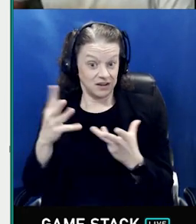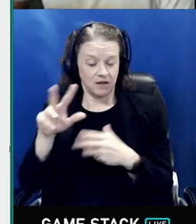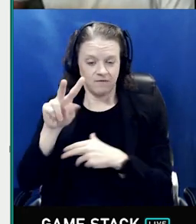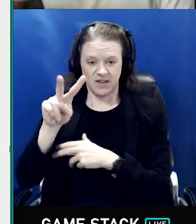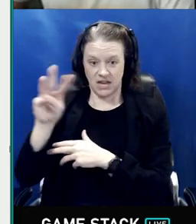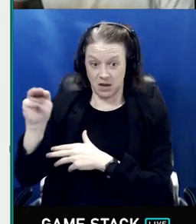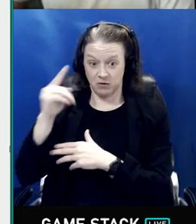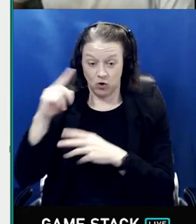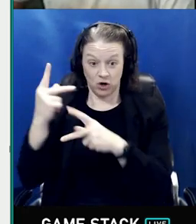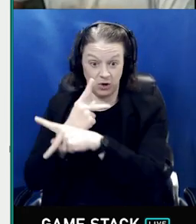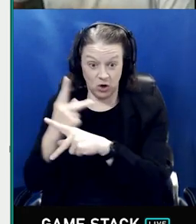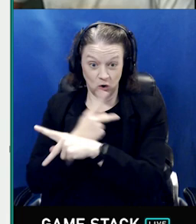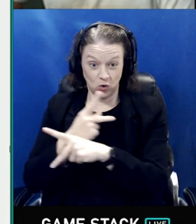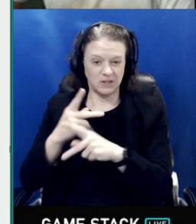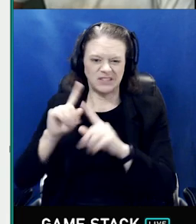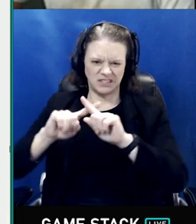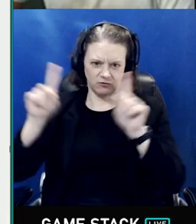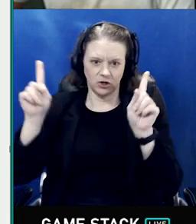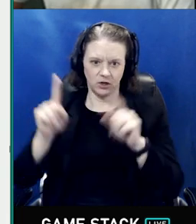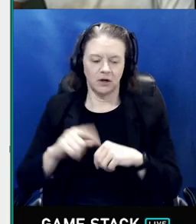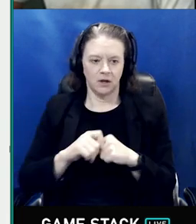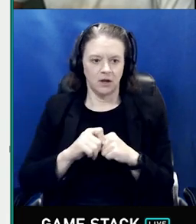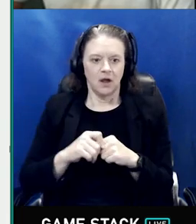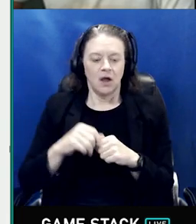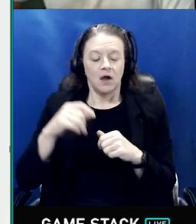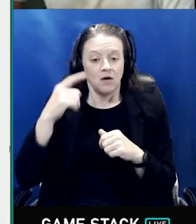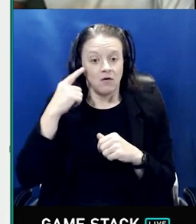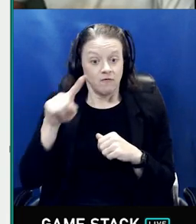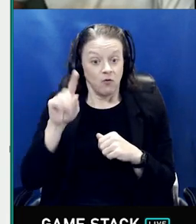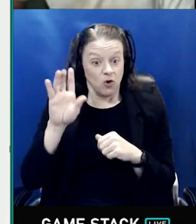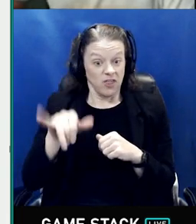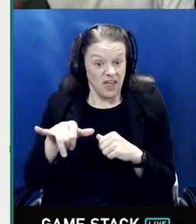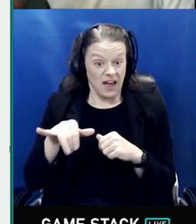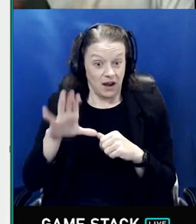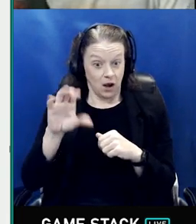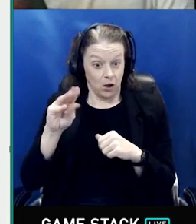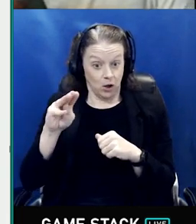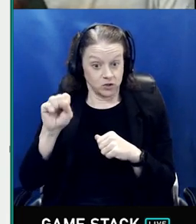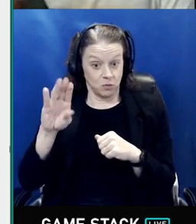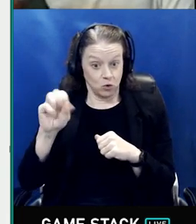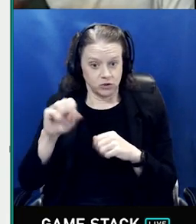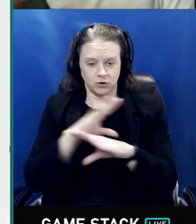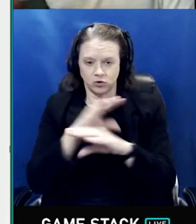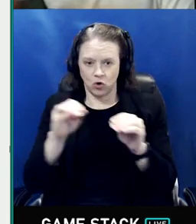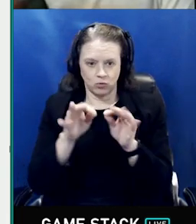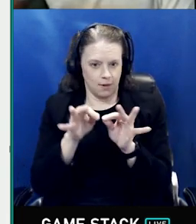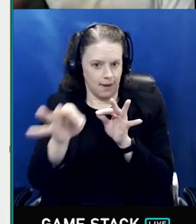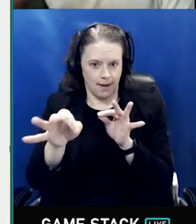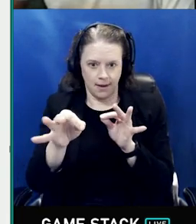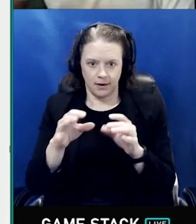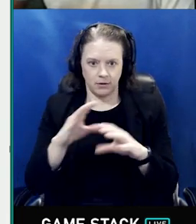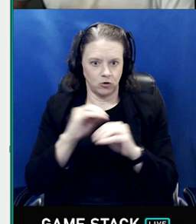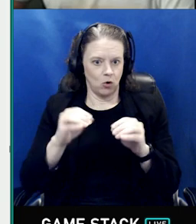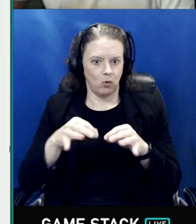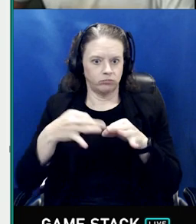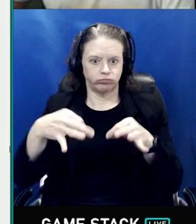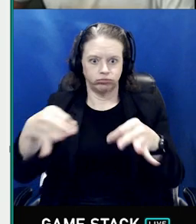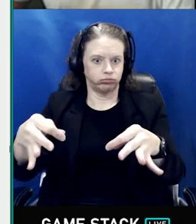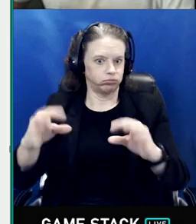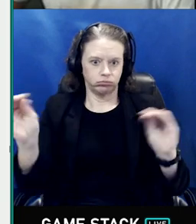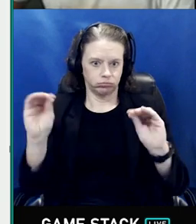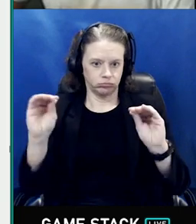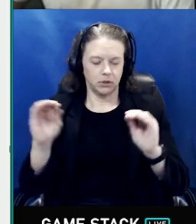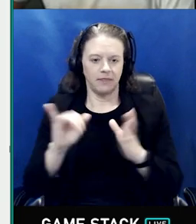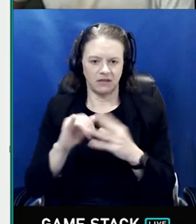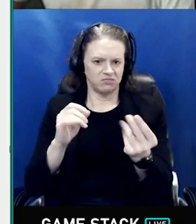is instantaneous. There's no delay or lag at all. And then finally is serverless. So serverless is our